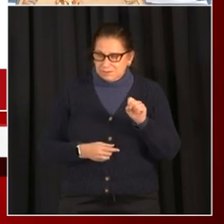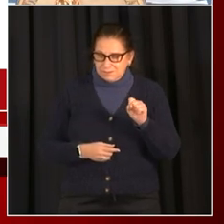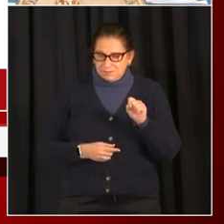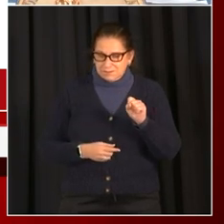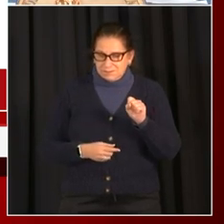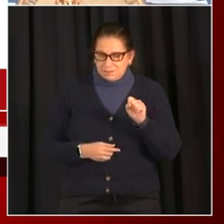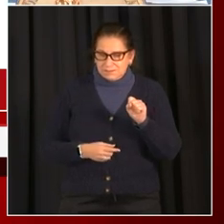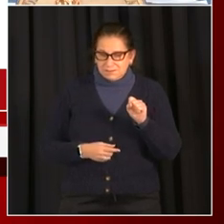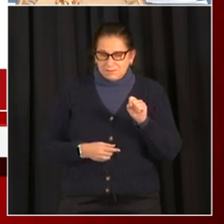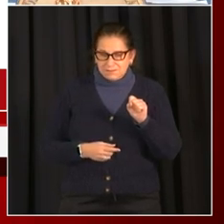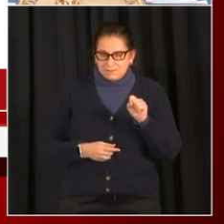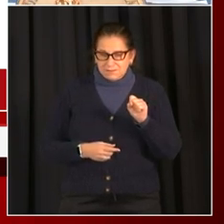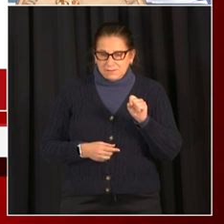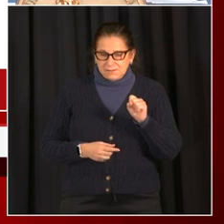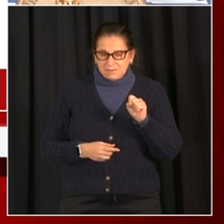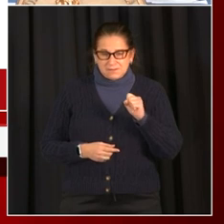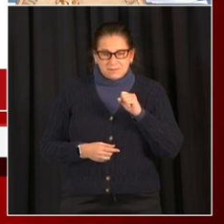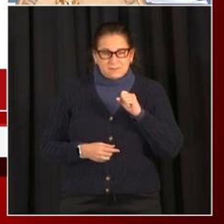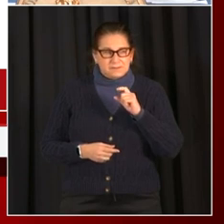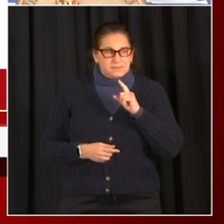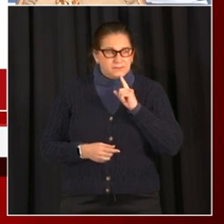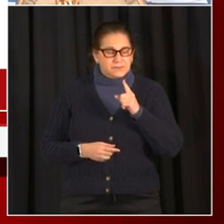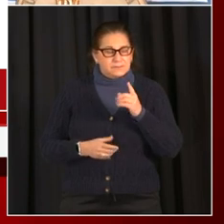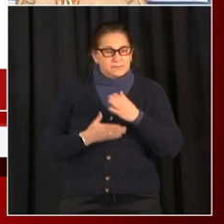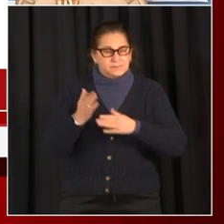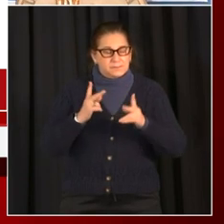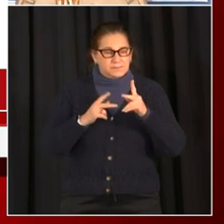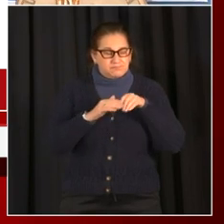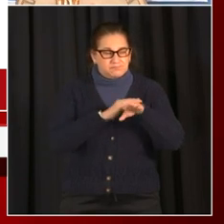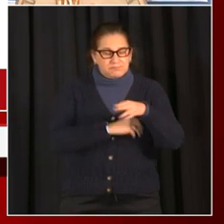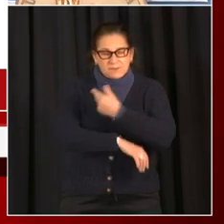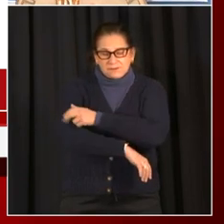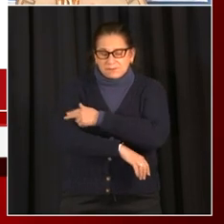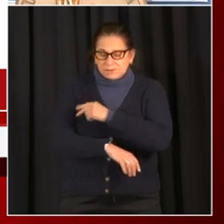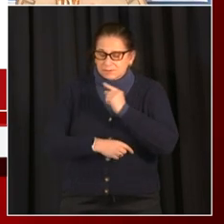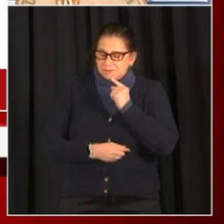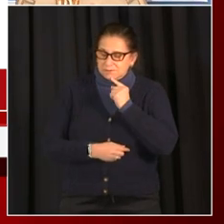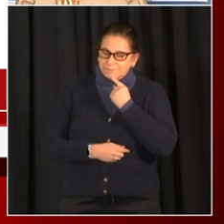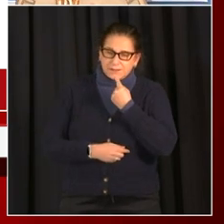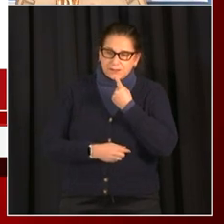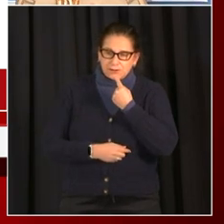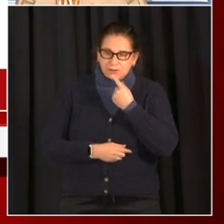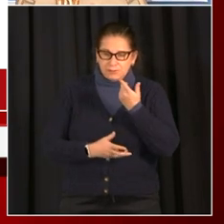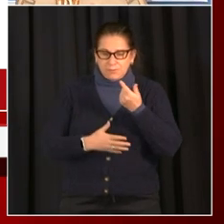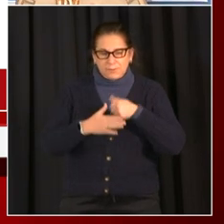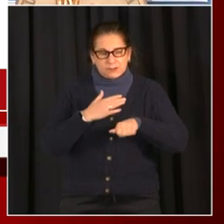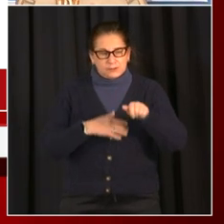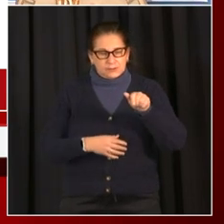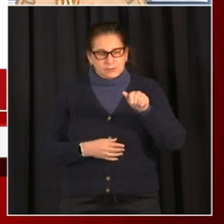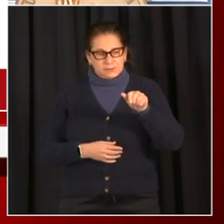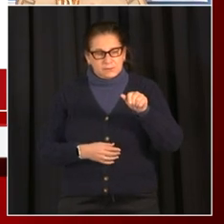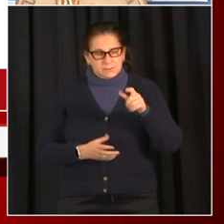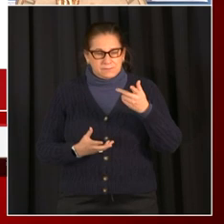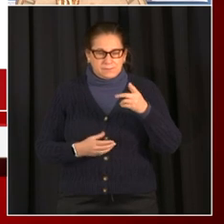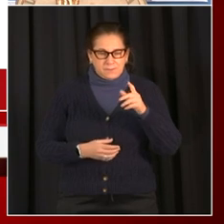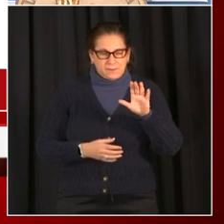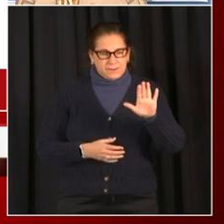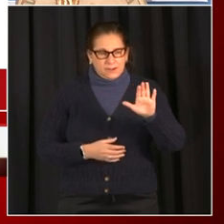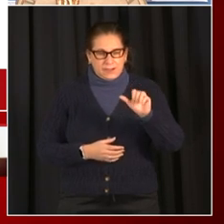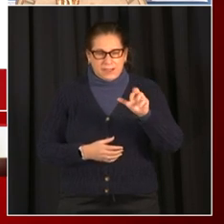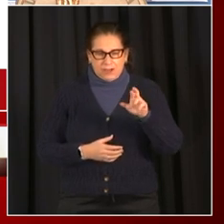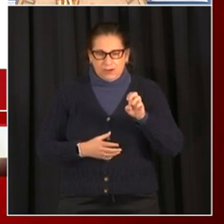including all the very intensive care that they need. So as we think about all of our